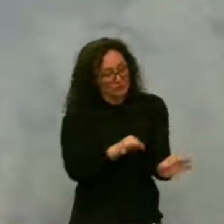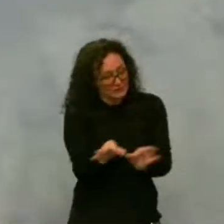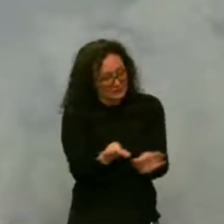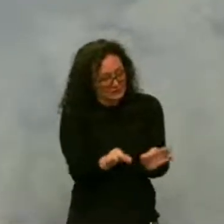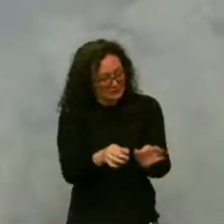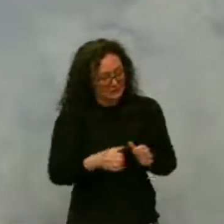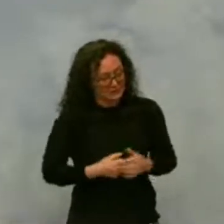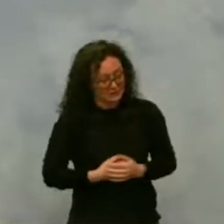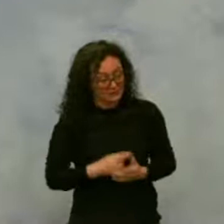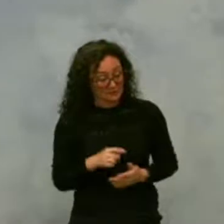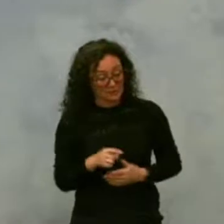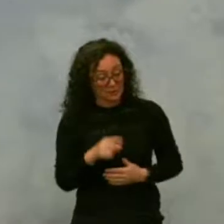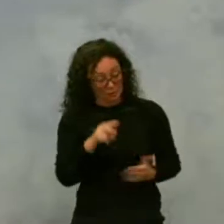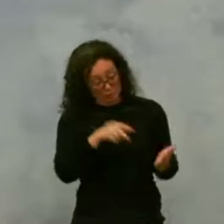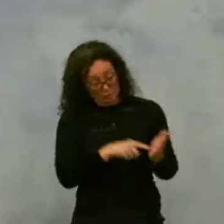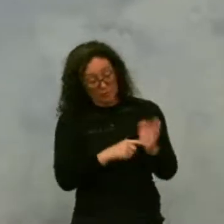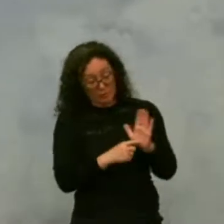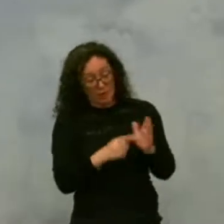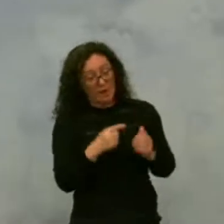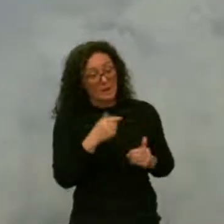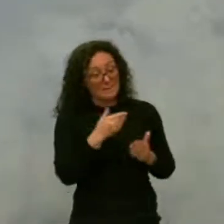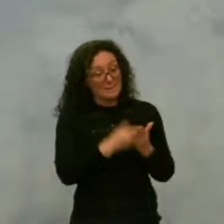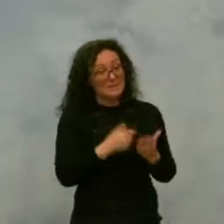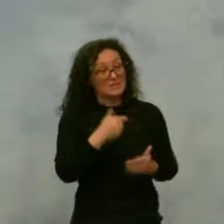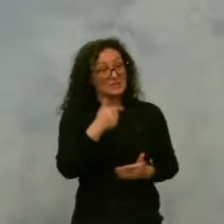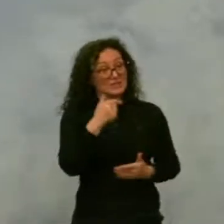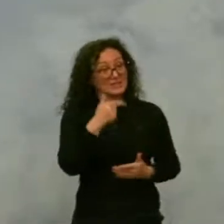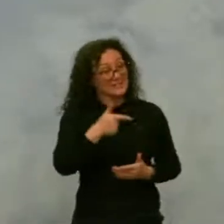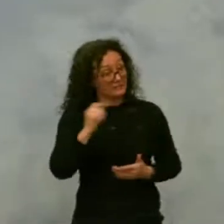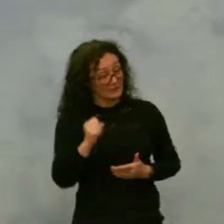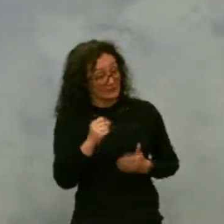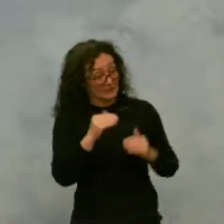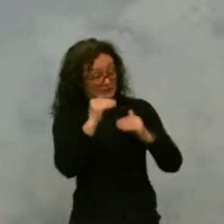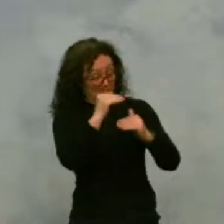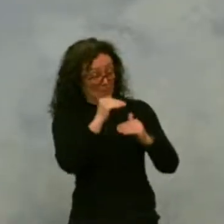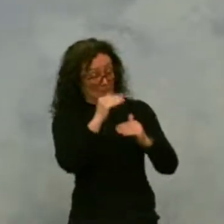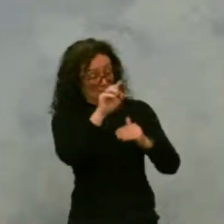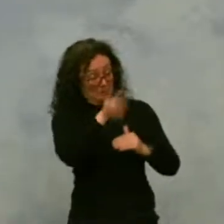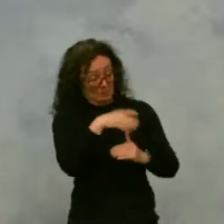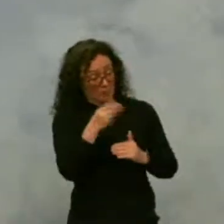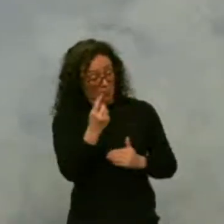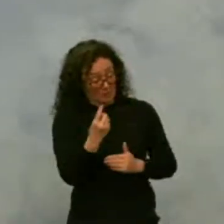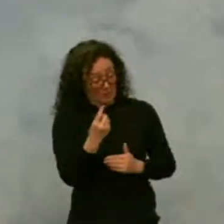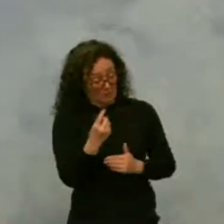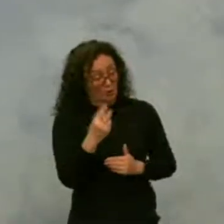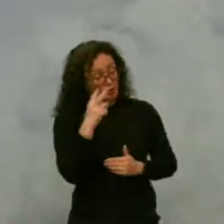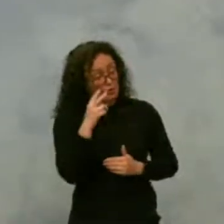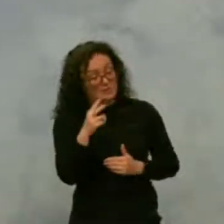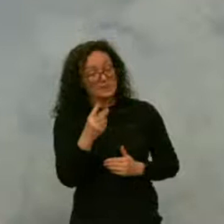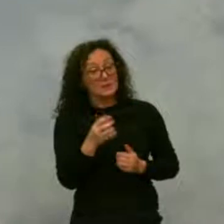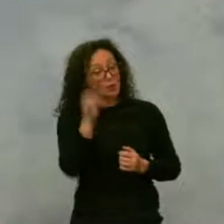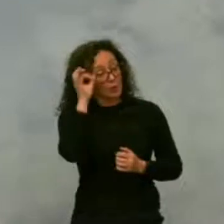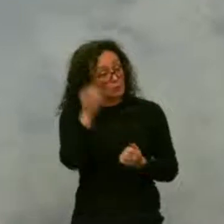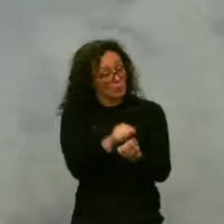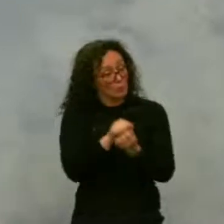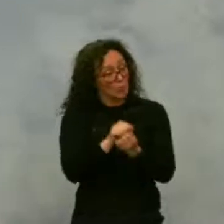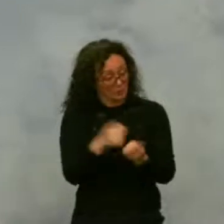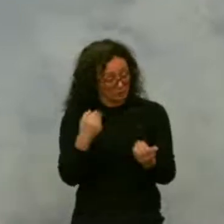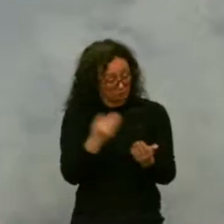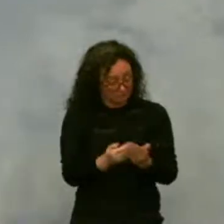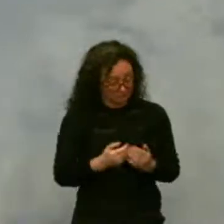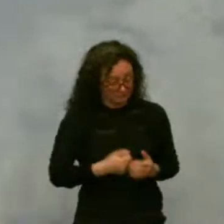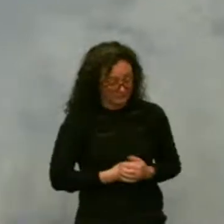see that over the page, on page 70 at table 1, you can see how the Council's borrowing has moved over the year. At